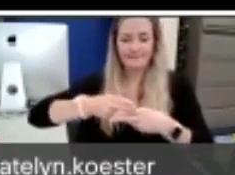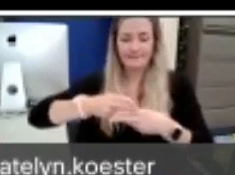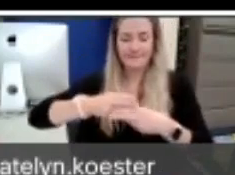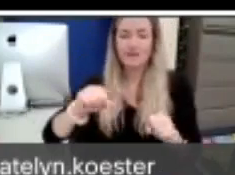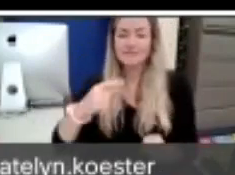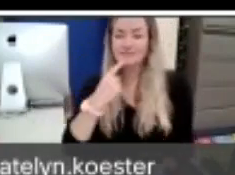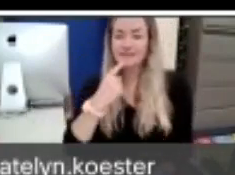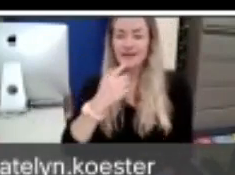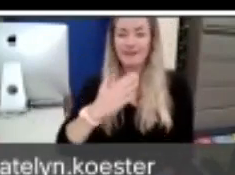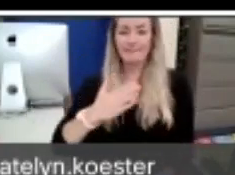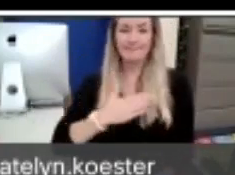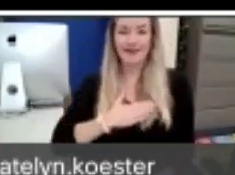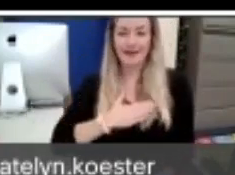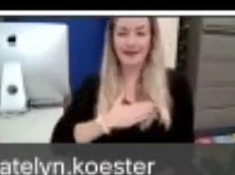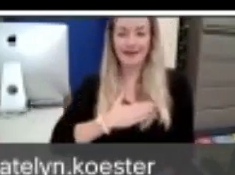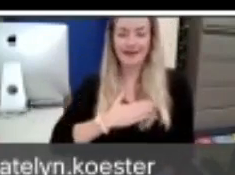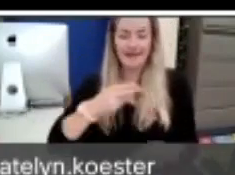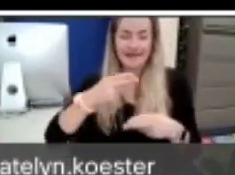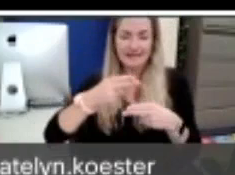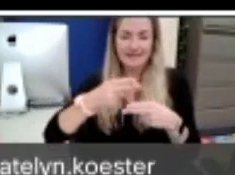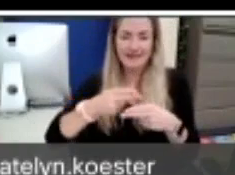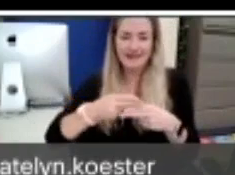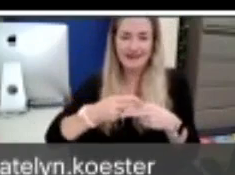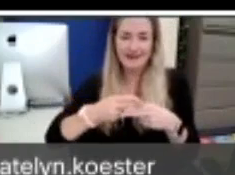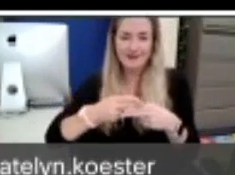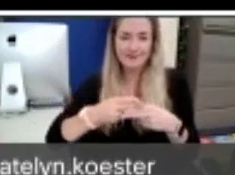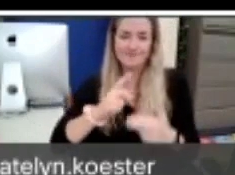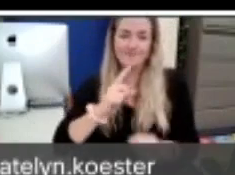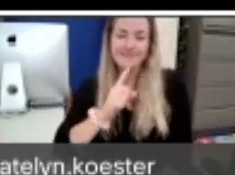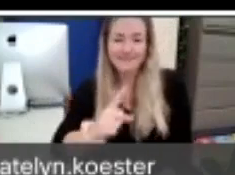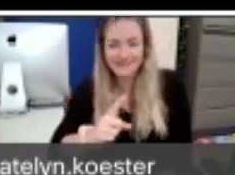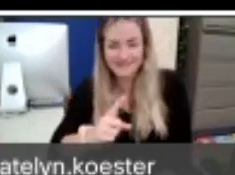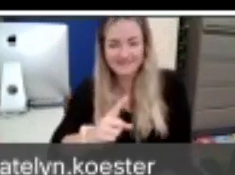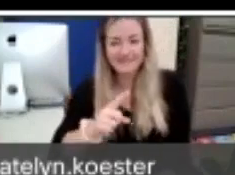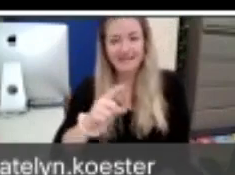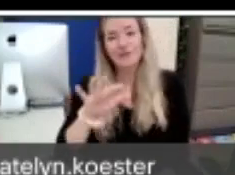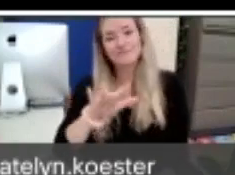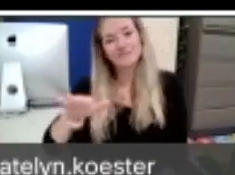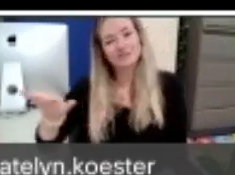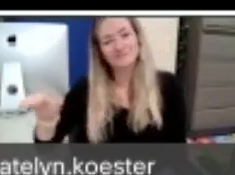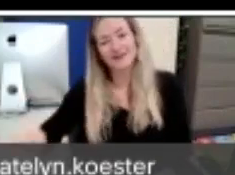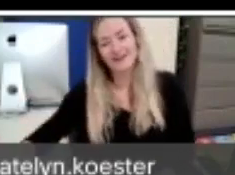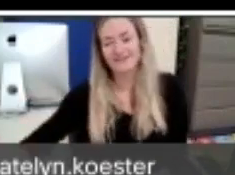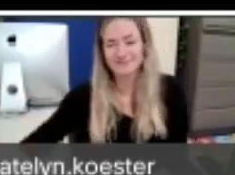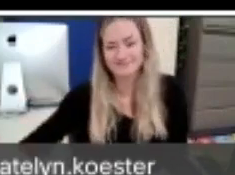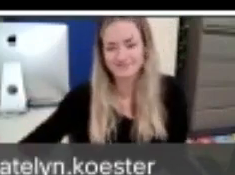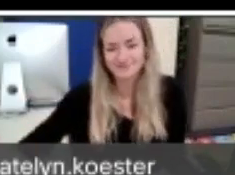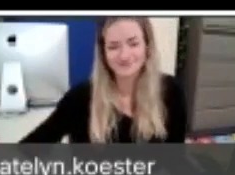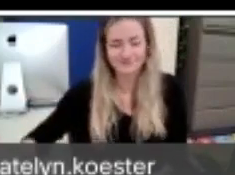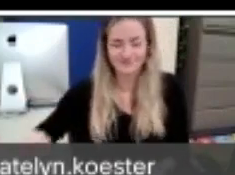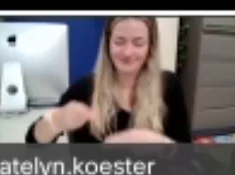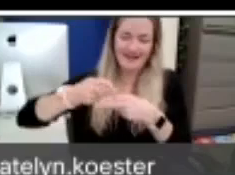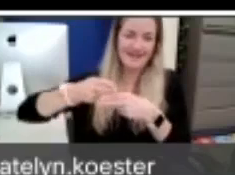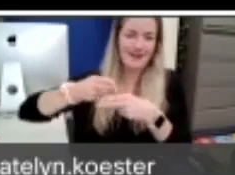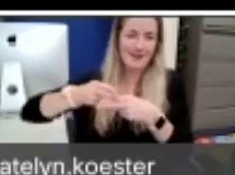Name. So your pointer in middle. So now you can say, my name is. And then you finger